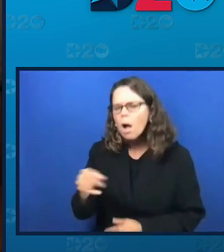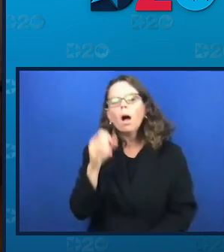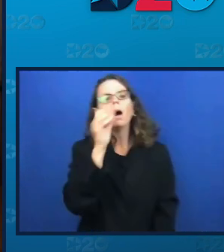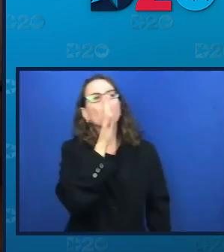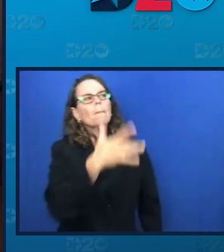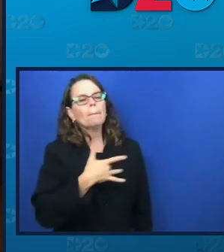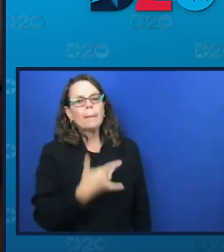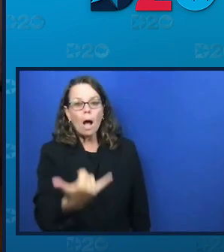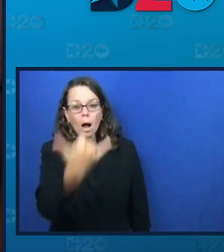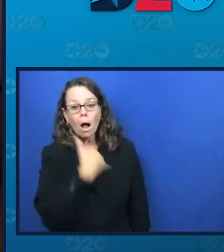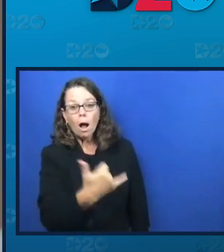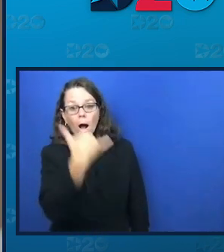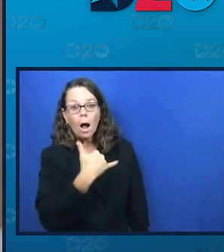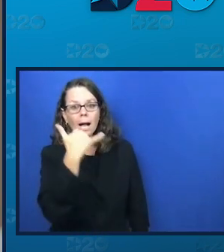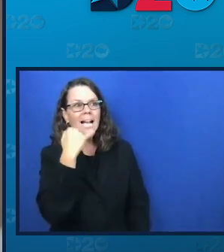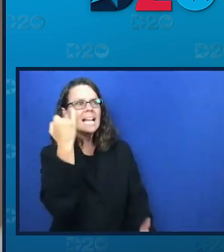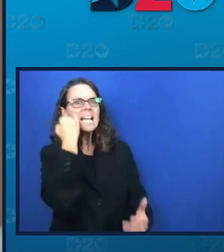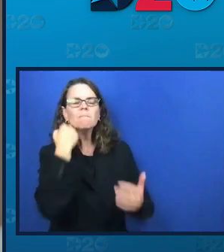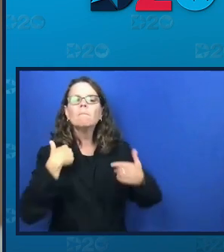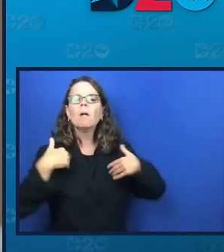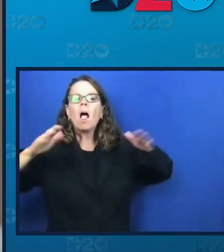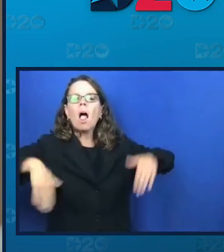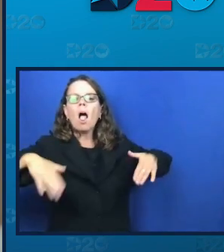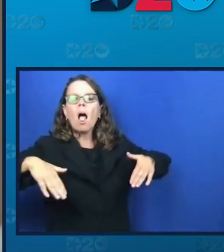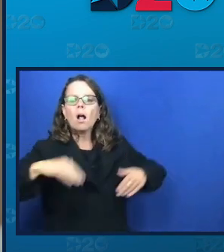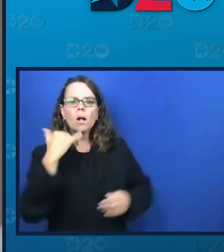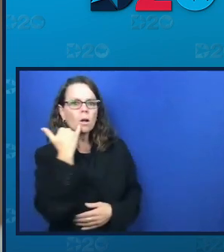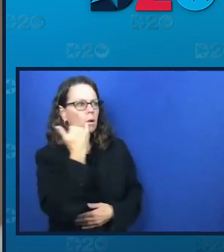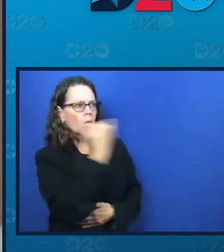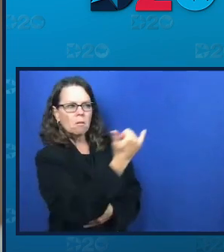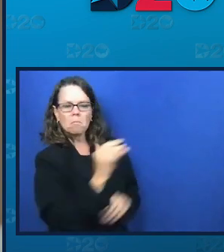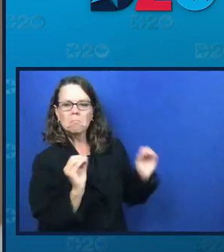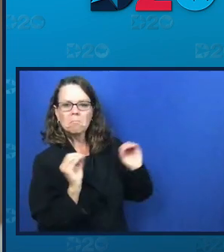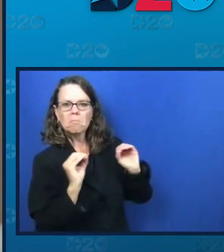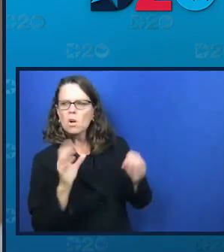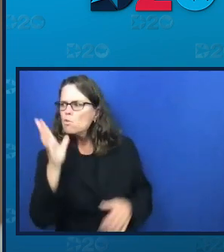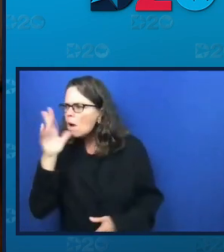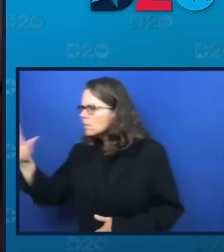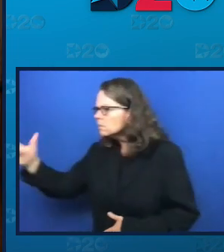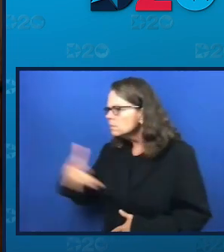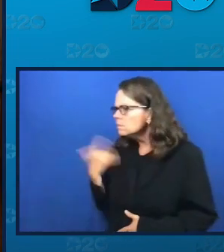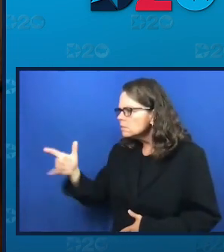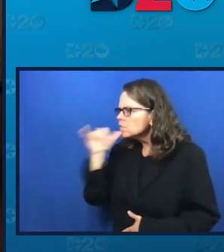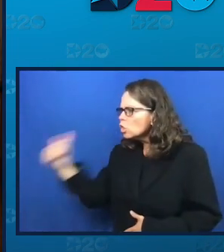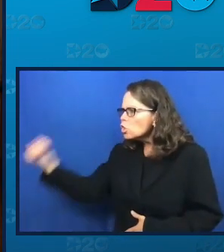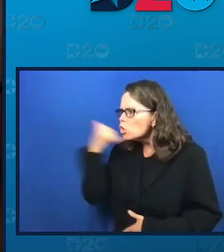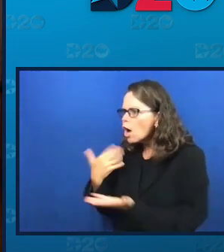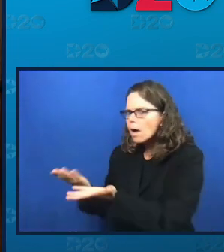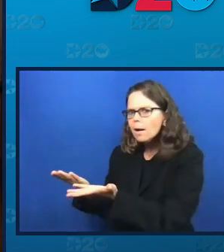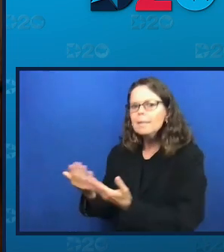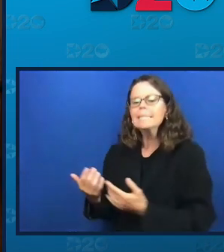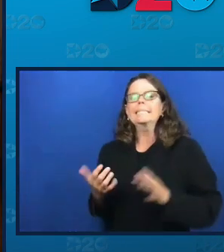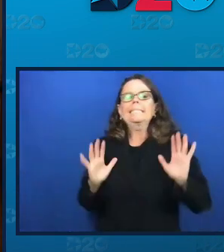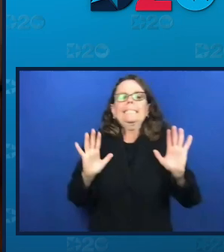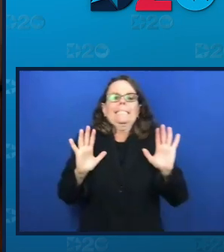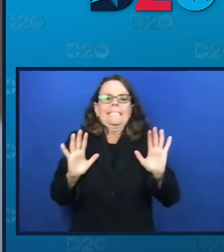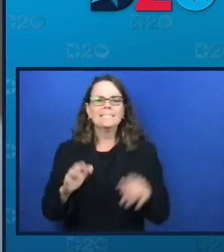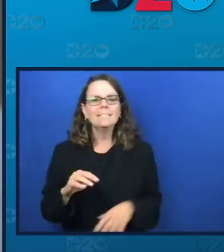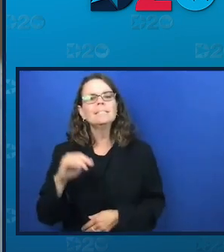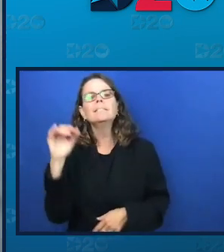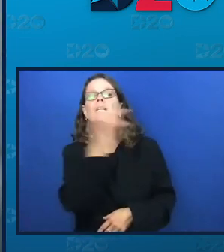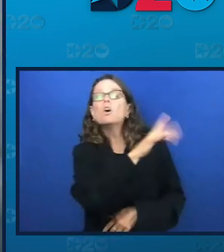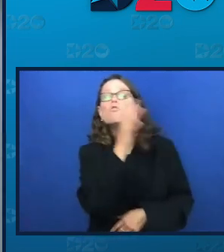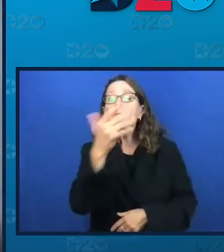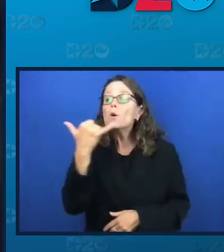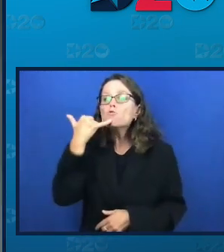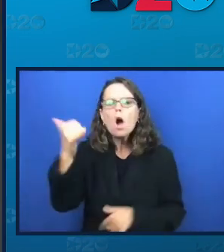Yeah, he'll think we're not a lot. He always calls with the same energy, even after he's just done 15 interviews in a row. Hi,